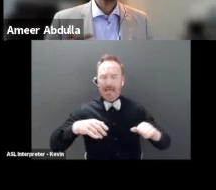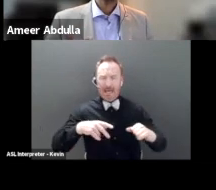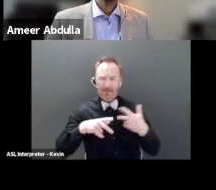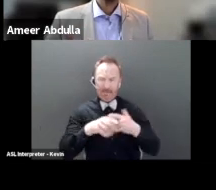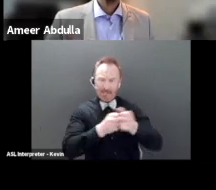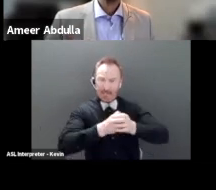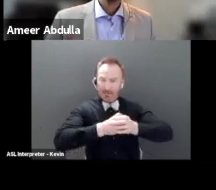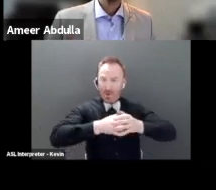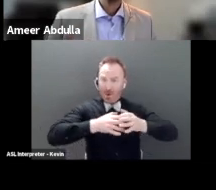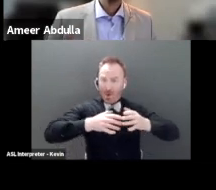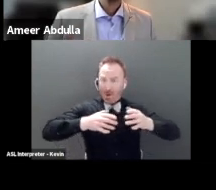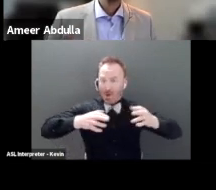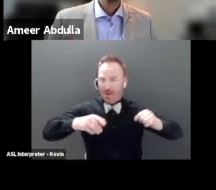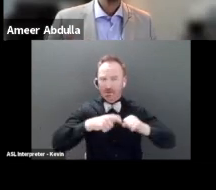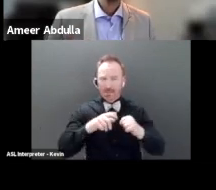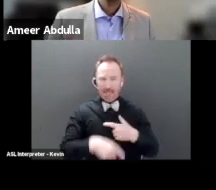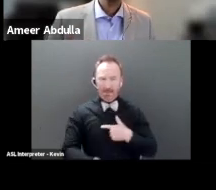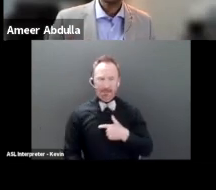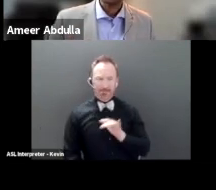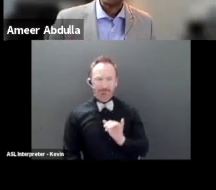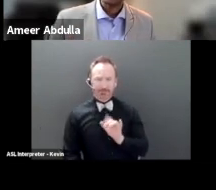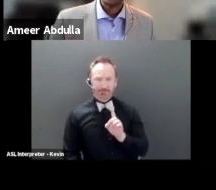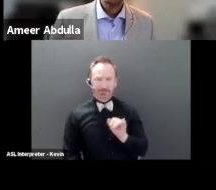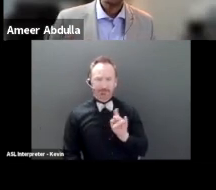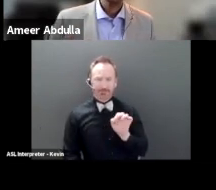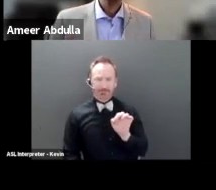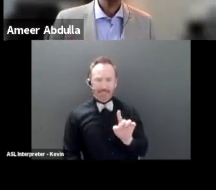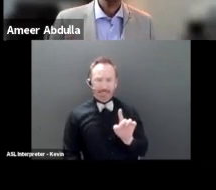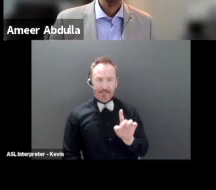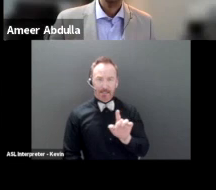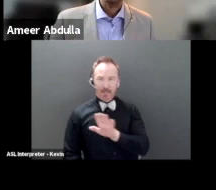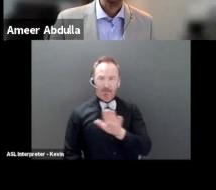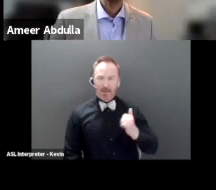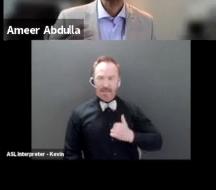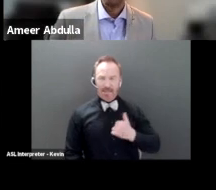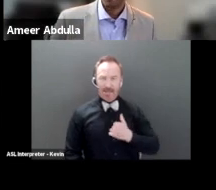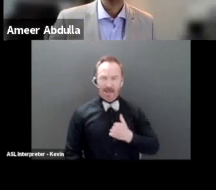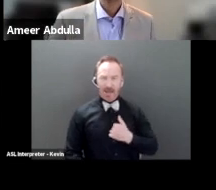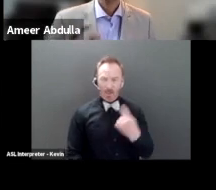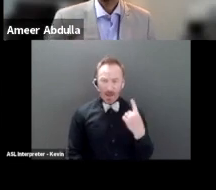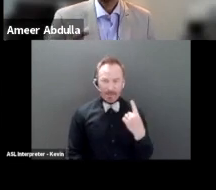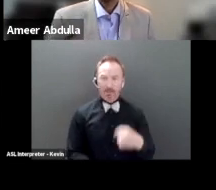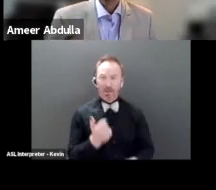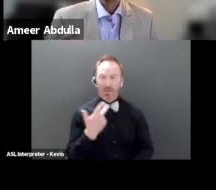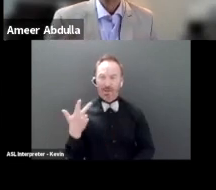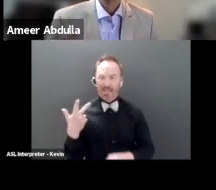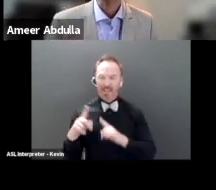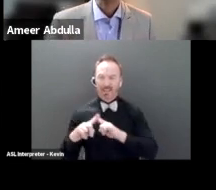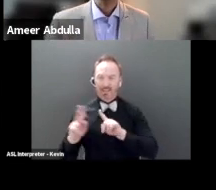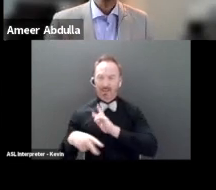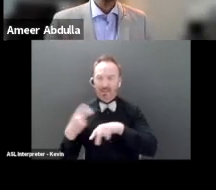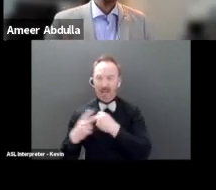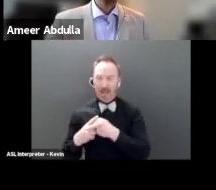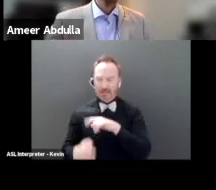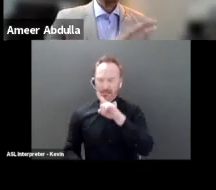or appreciate, hey, dividend? You're telling me there's 3 different kinds in Canada? Huh, well, what does that mean? And what does it mean to